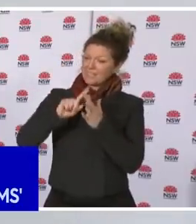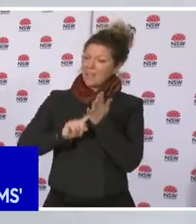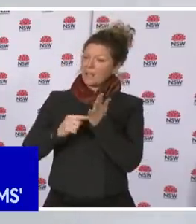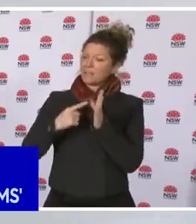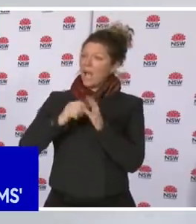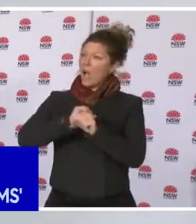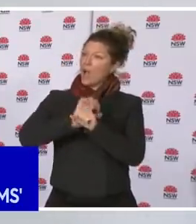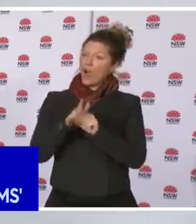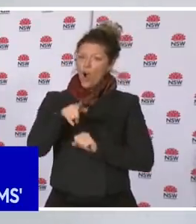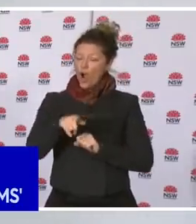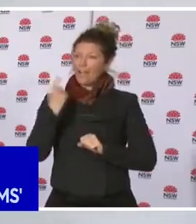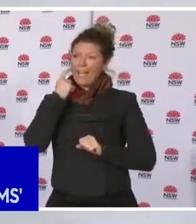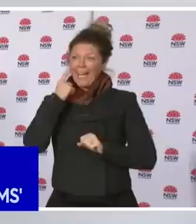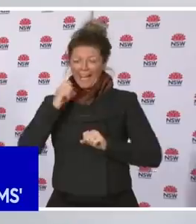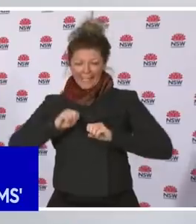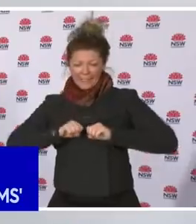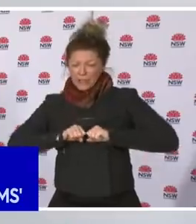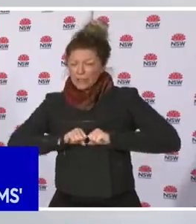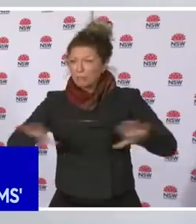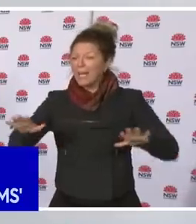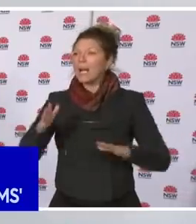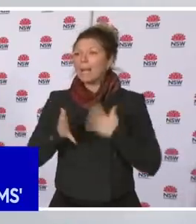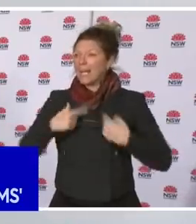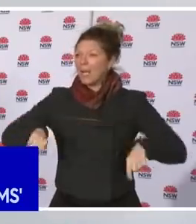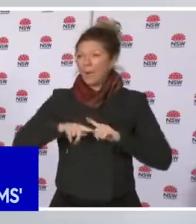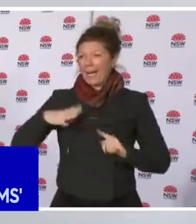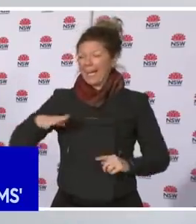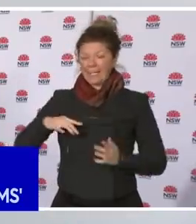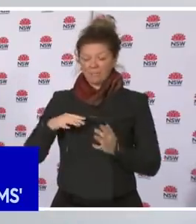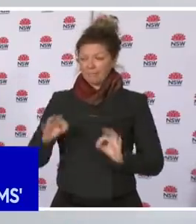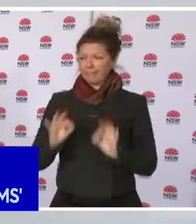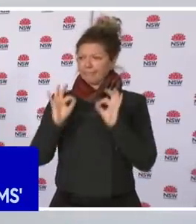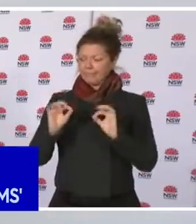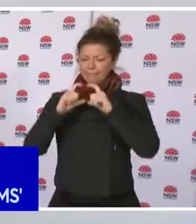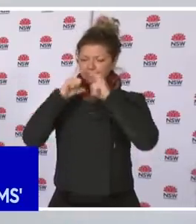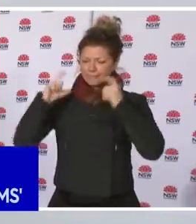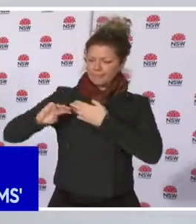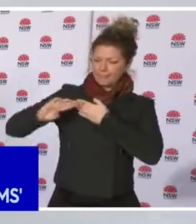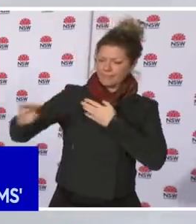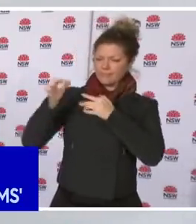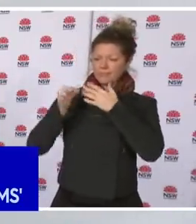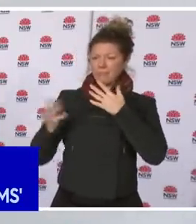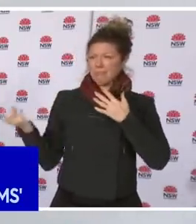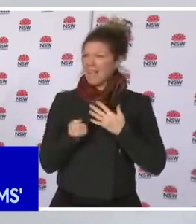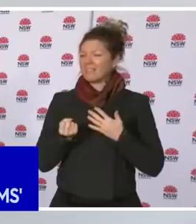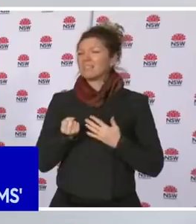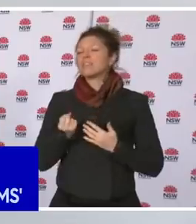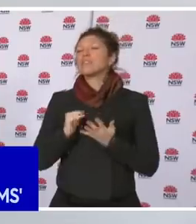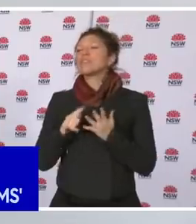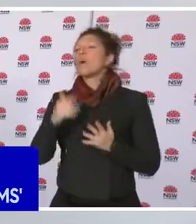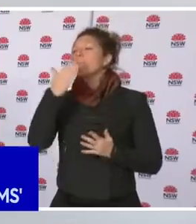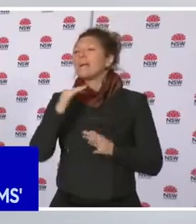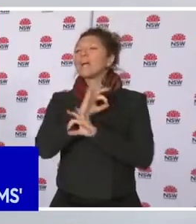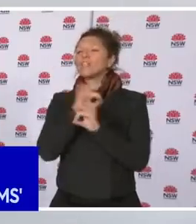transmissibility, requires us almost to be perfect at all times. So don't go and visit anyone else. Don't